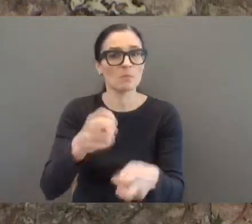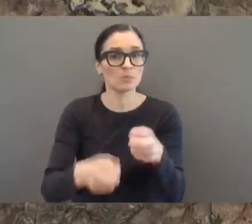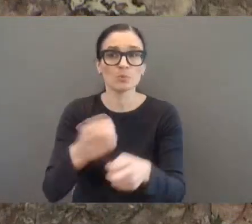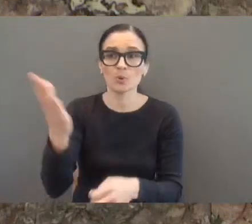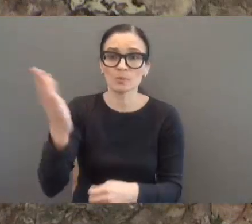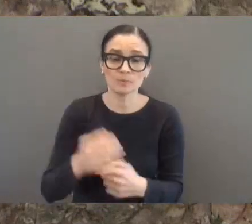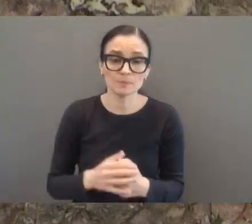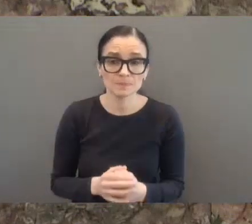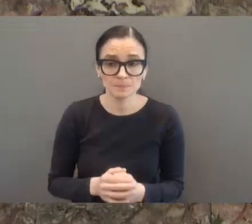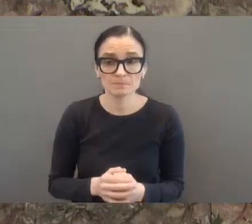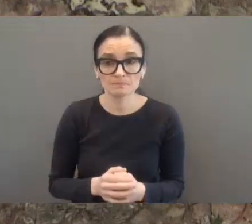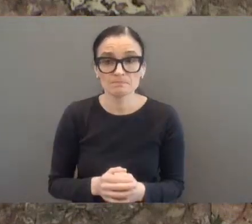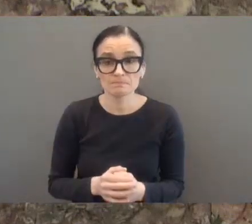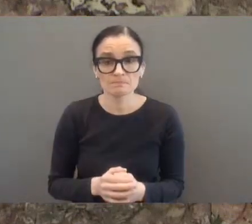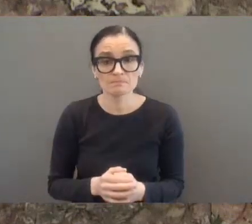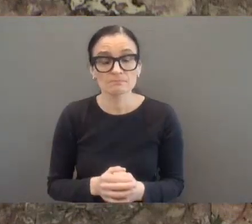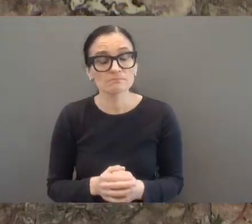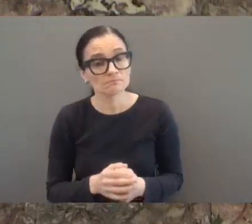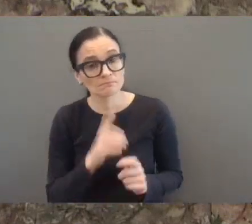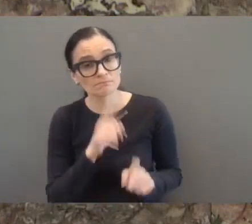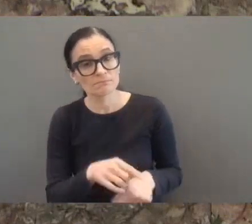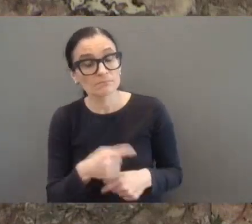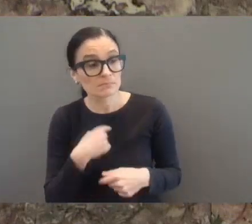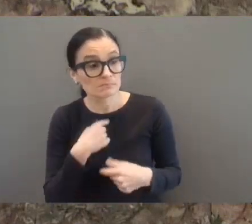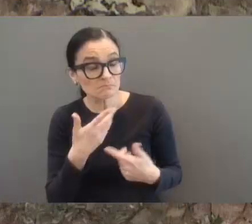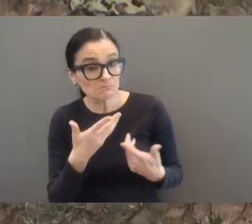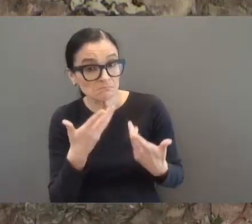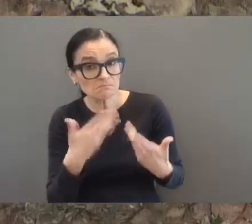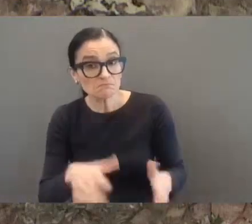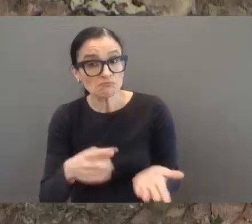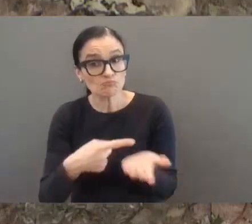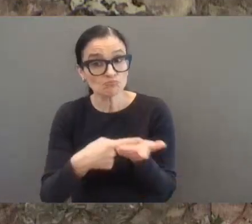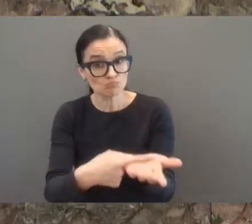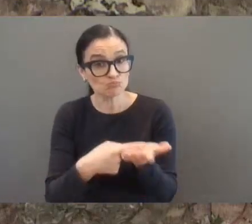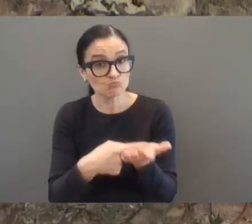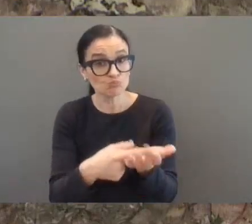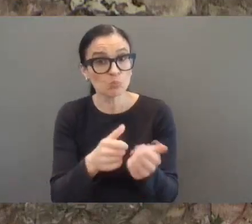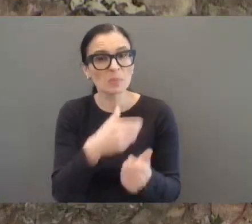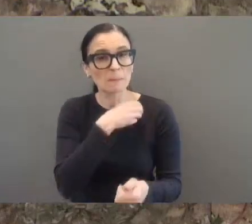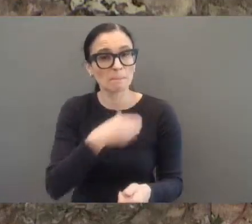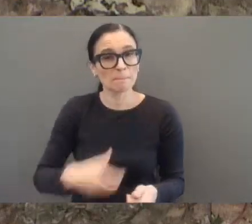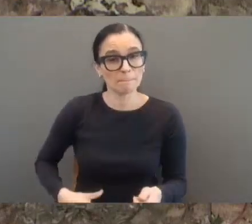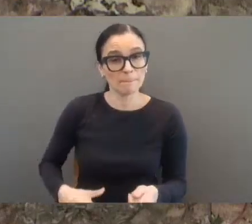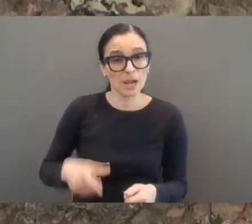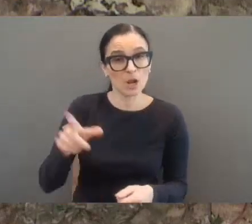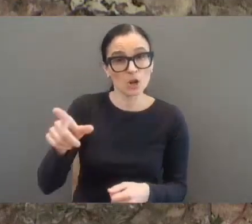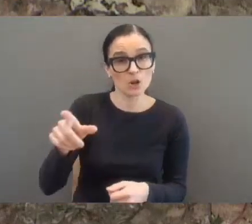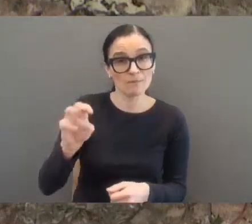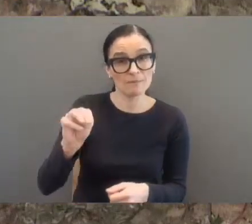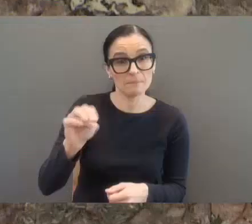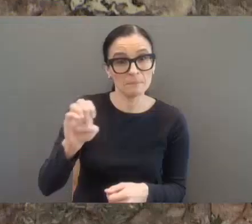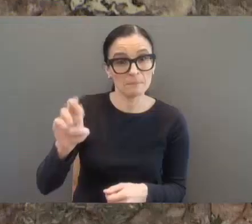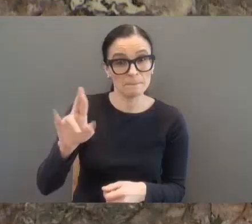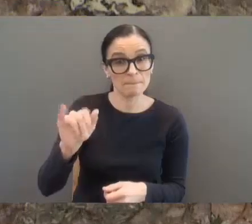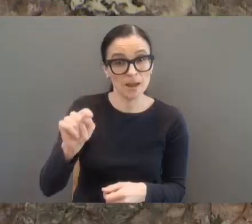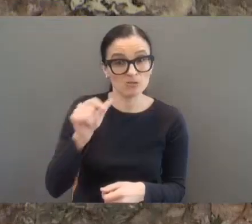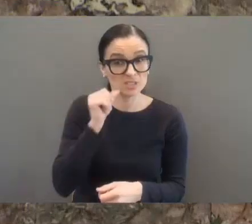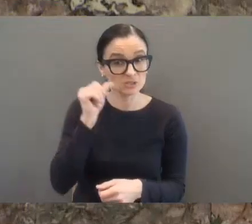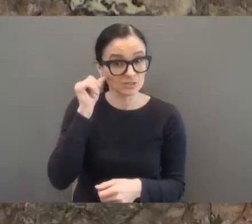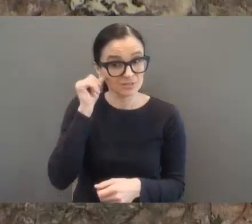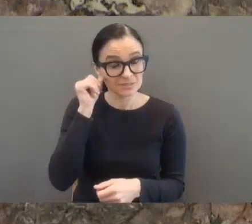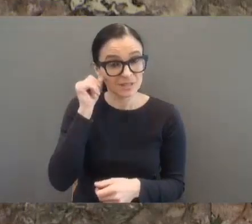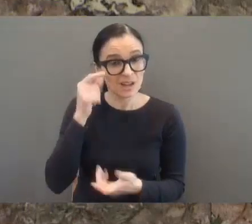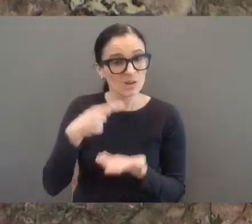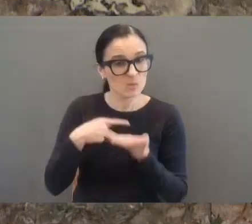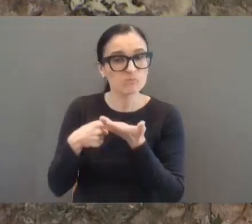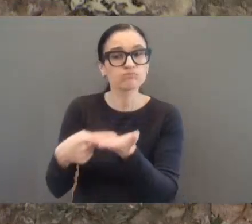Merritt just yesterday, and we have spoken several times, as well as myself with many other mayors in